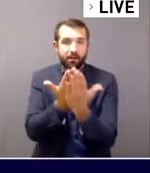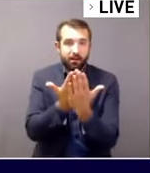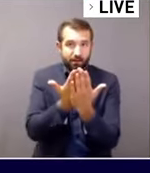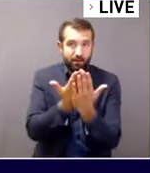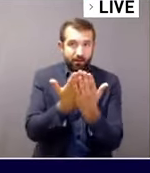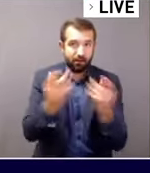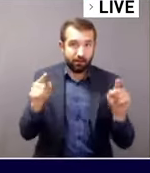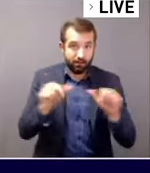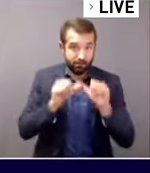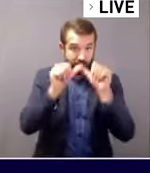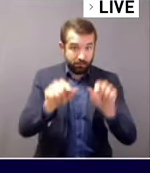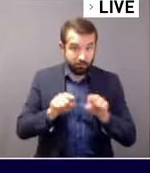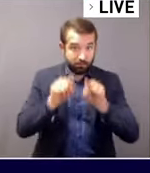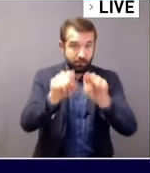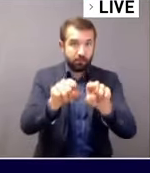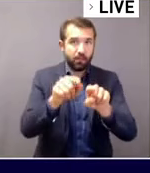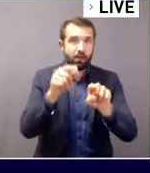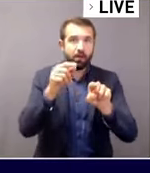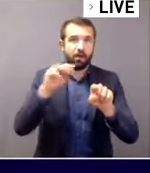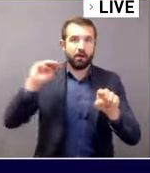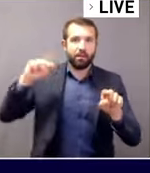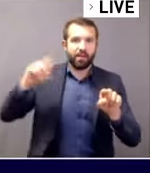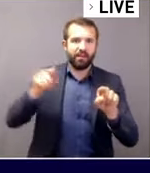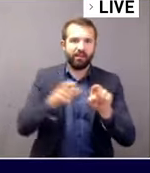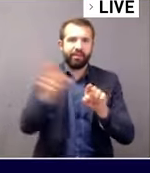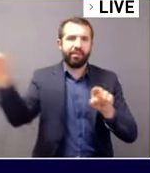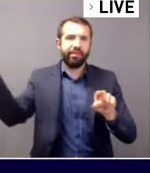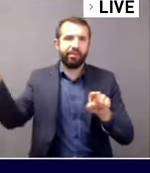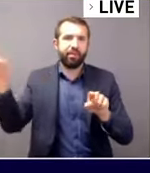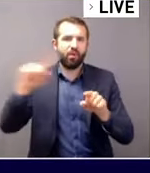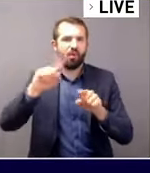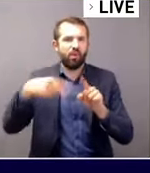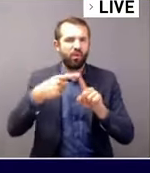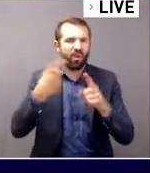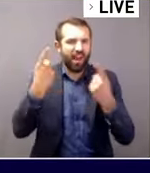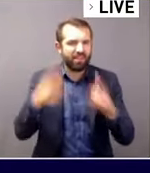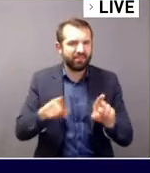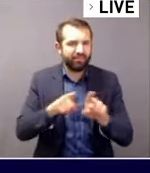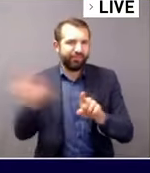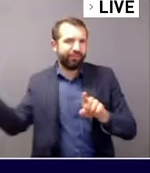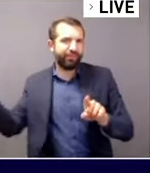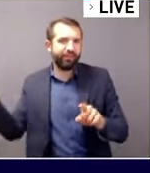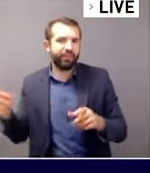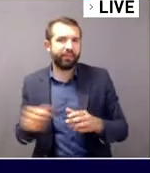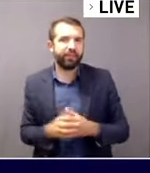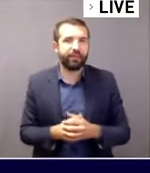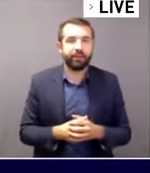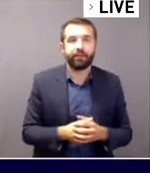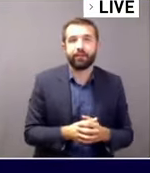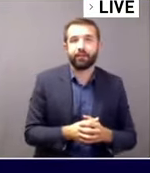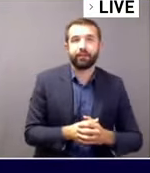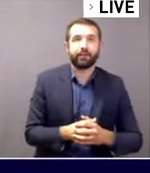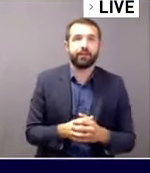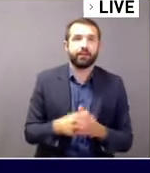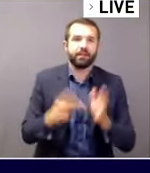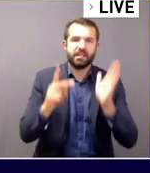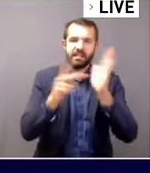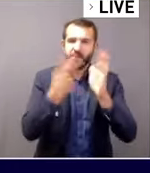the timeline of the MPA. So we'll make sure we get back to you on that. I think more generally,